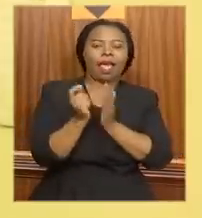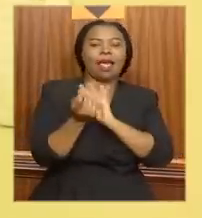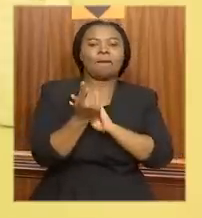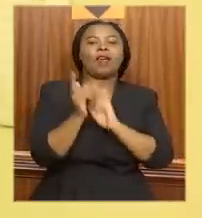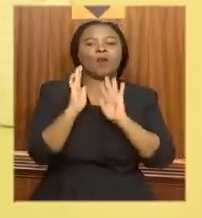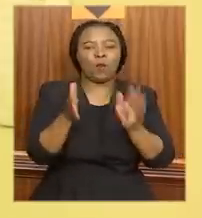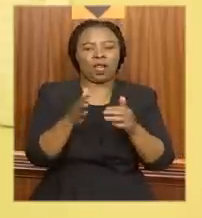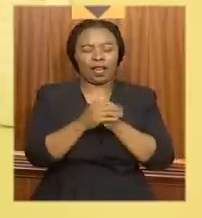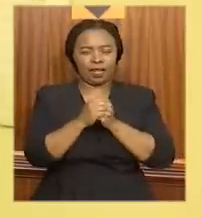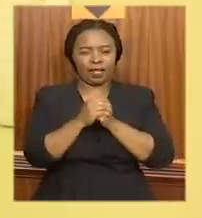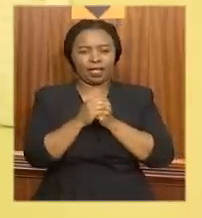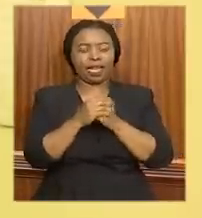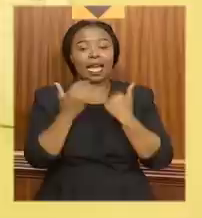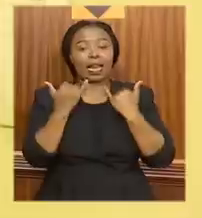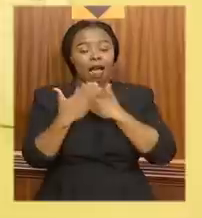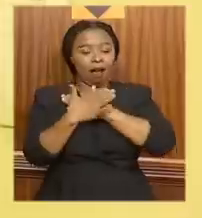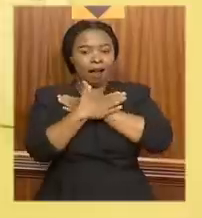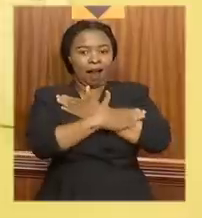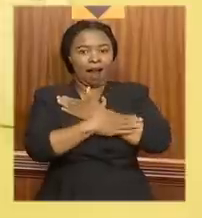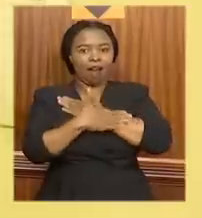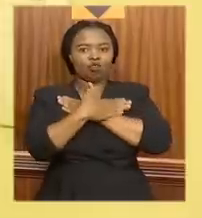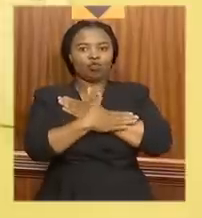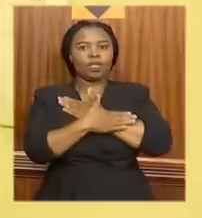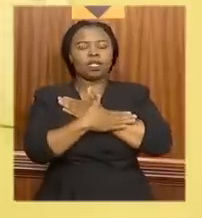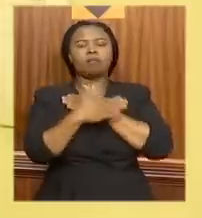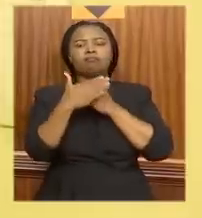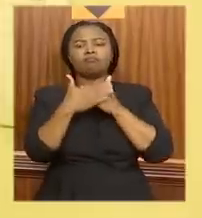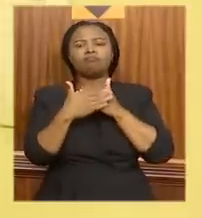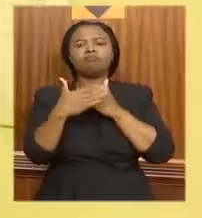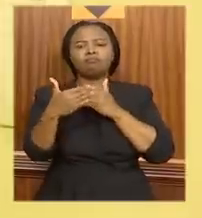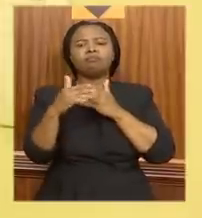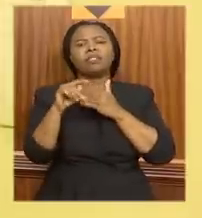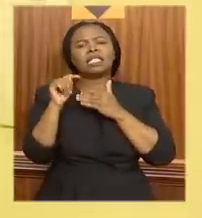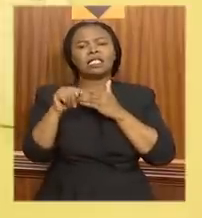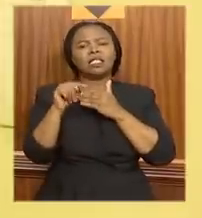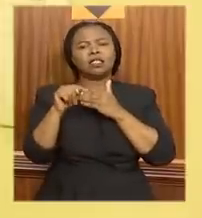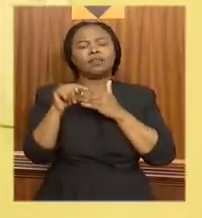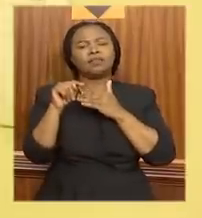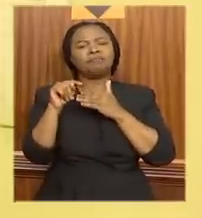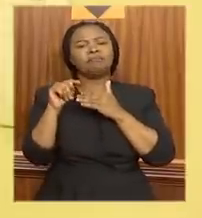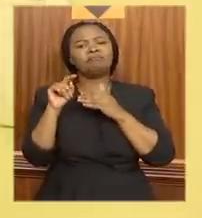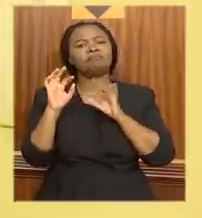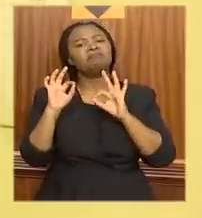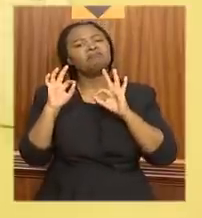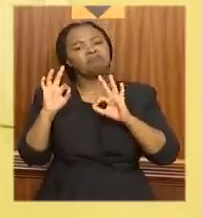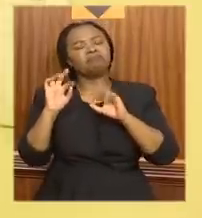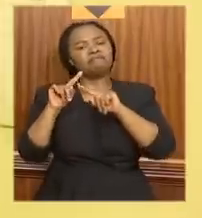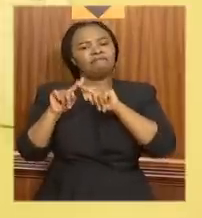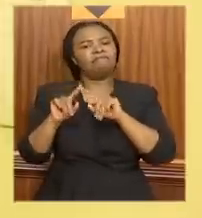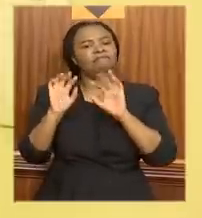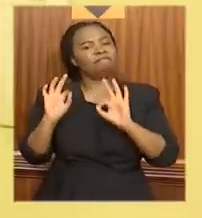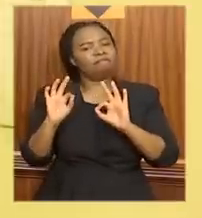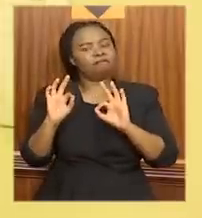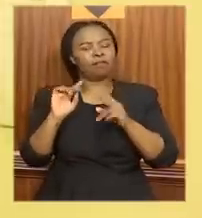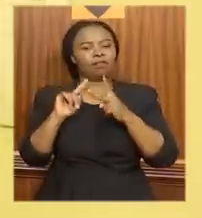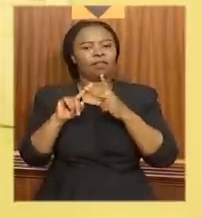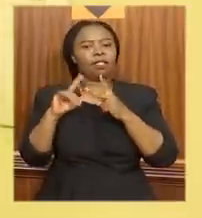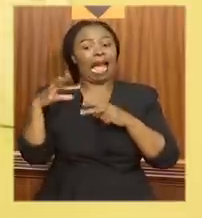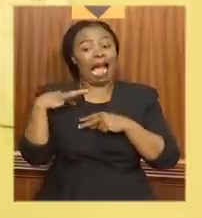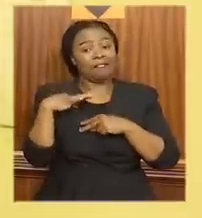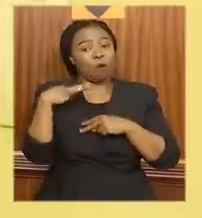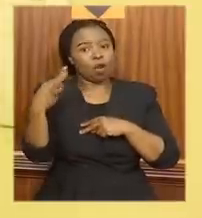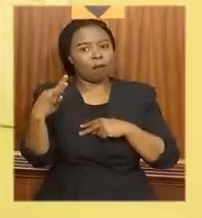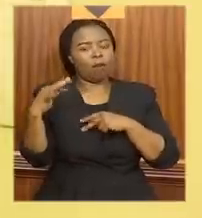country on a clear path towards reliable as well as affordable and sustainable energy